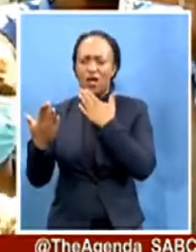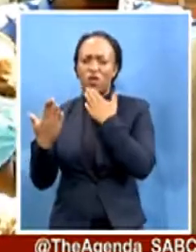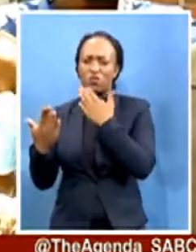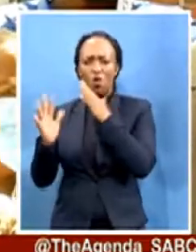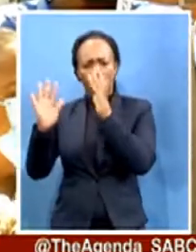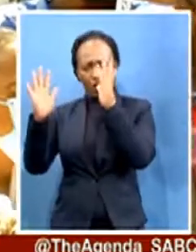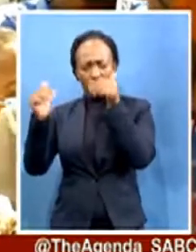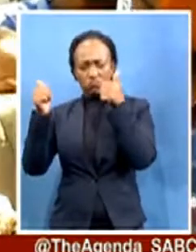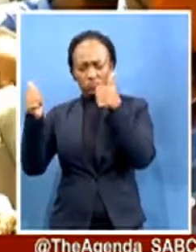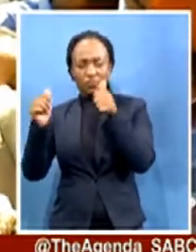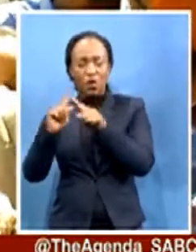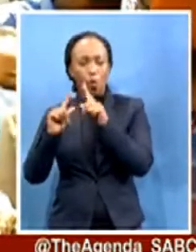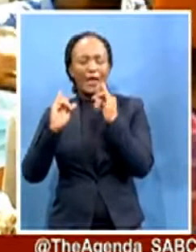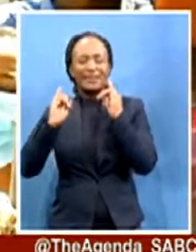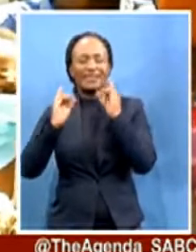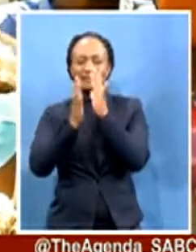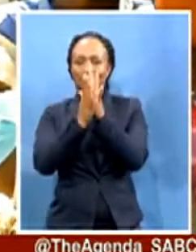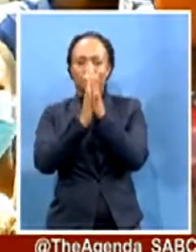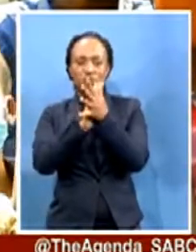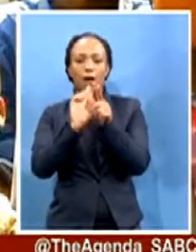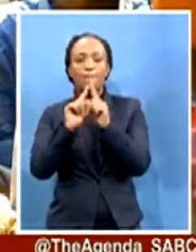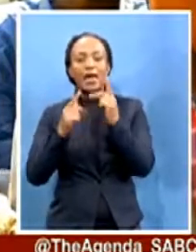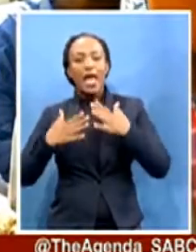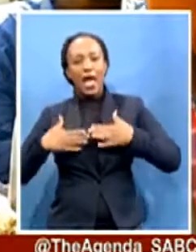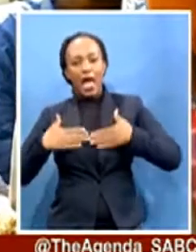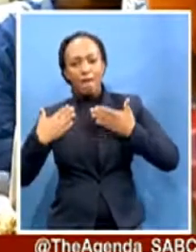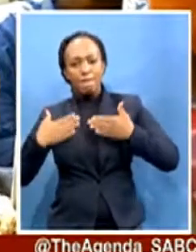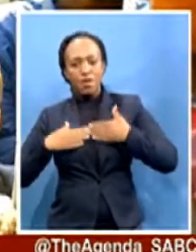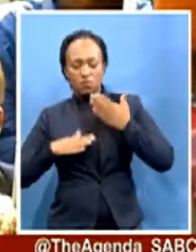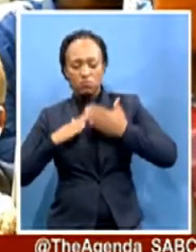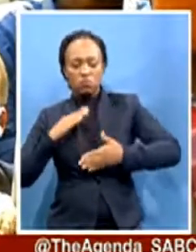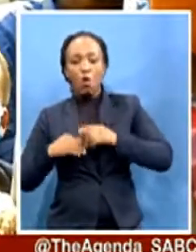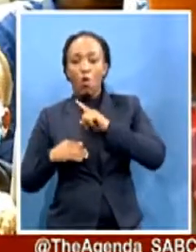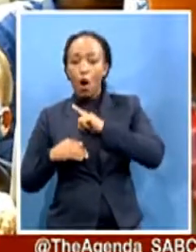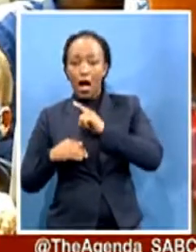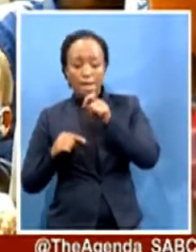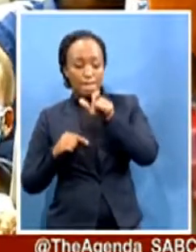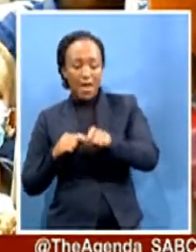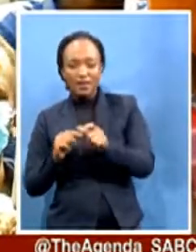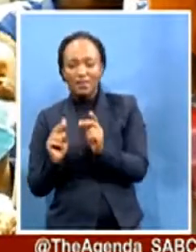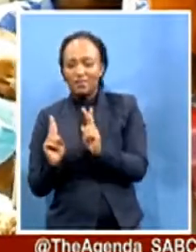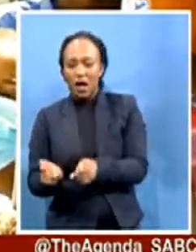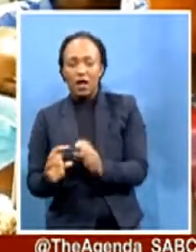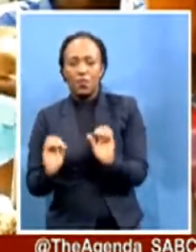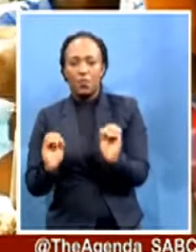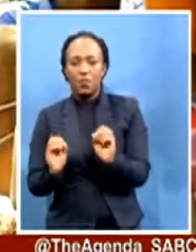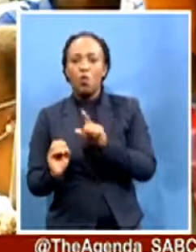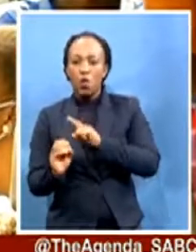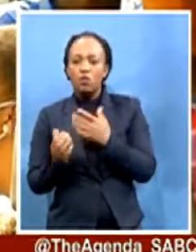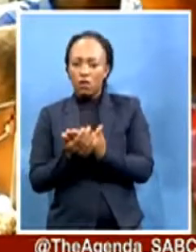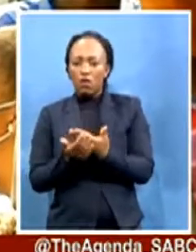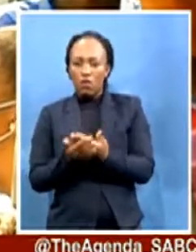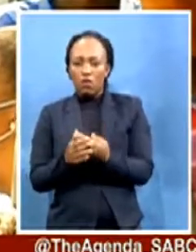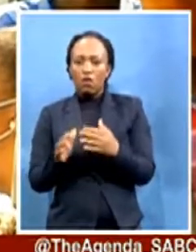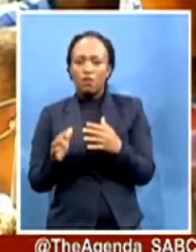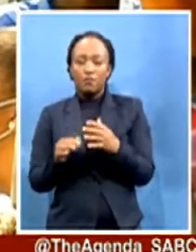with a happy ending, because they were able to evacuate almost 1,000, about 800